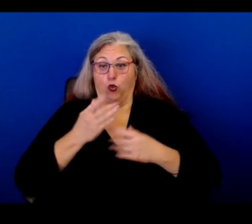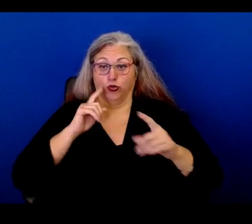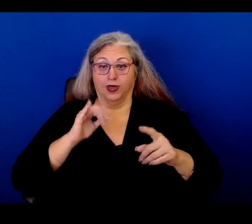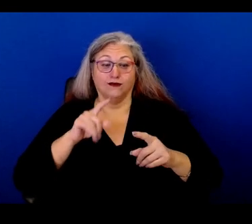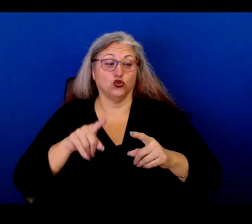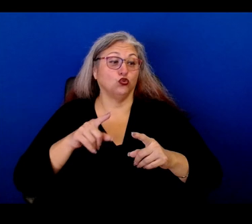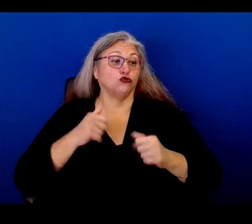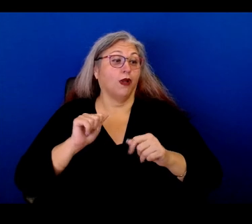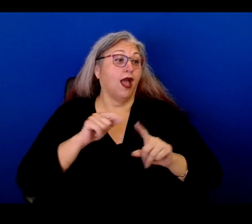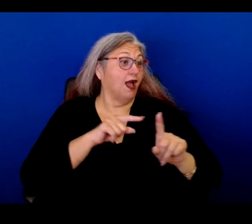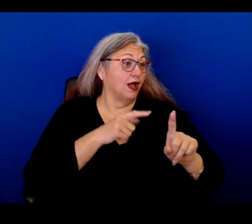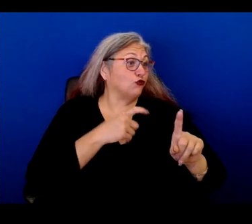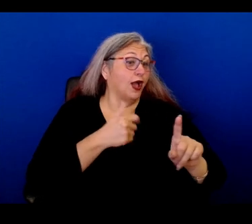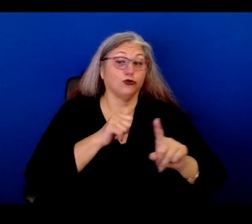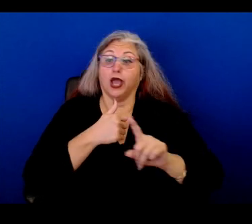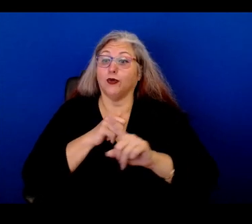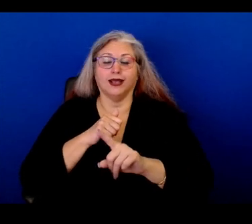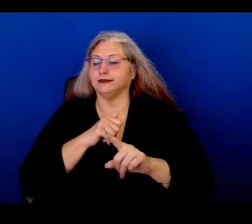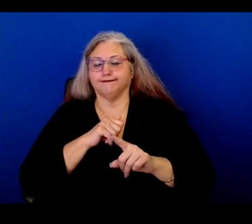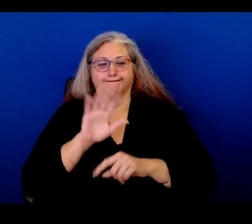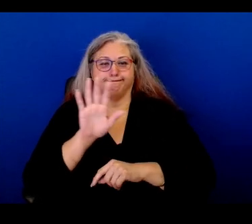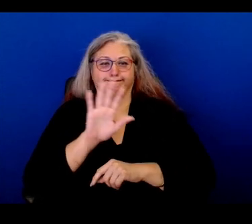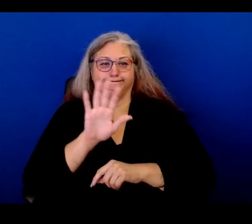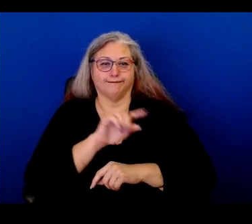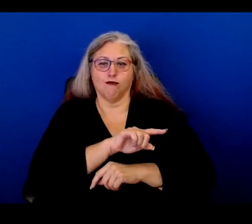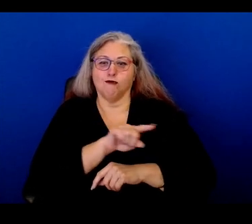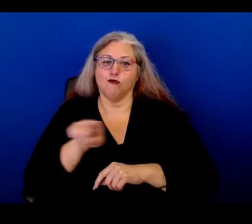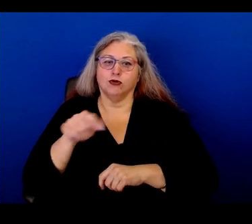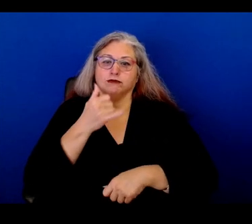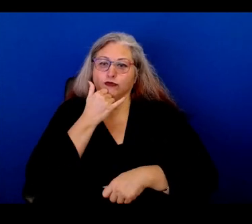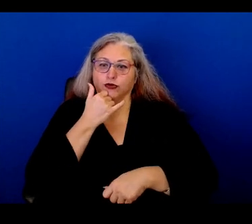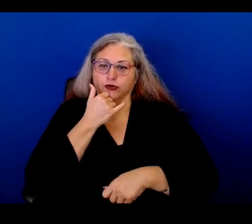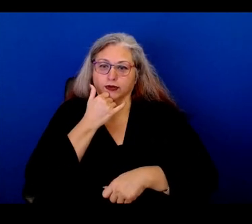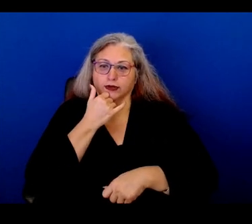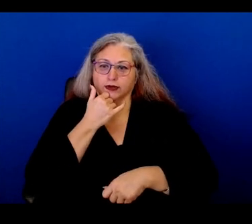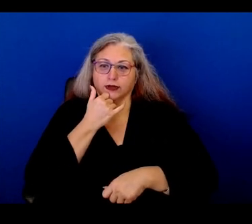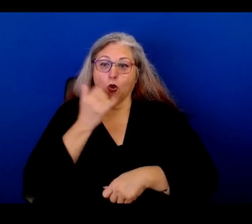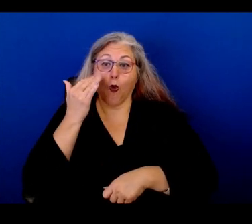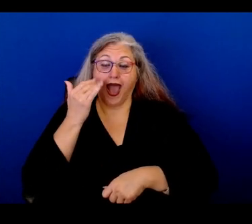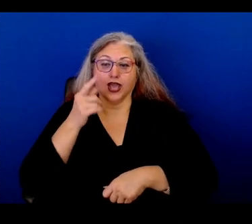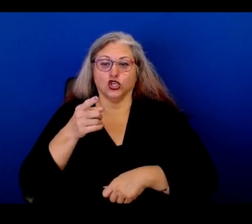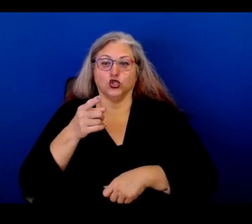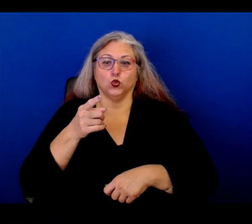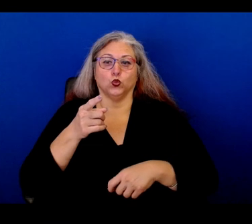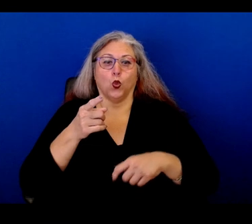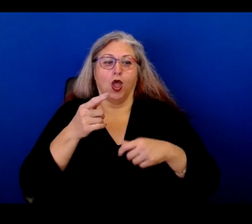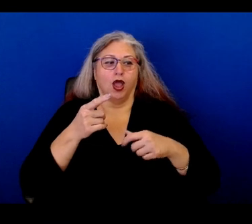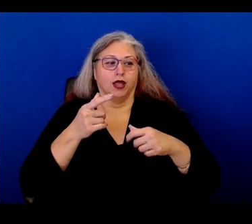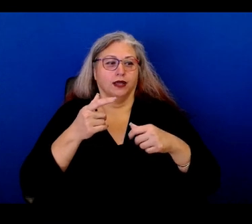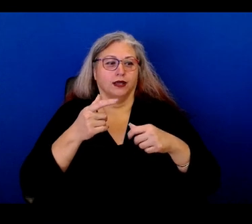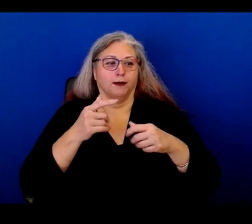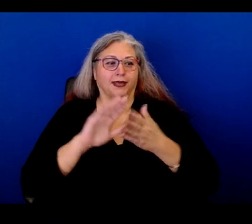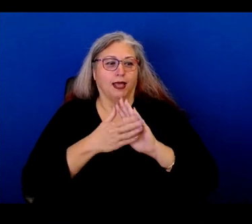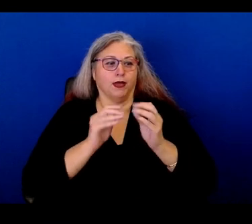any other direction, you're going in the wrong direction because you're moving further and further